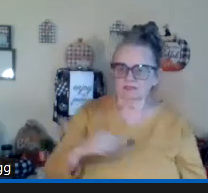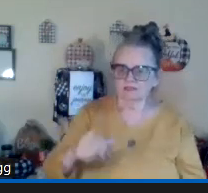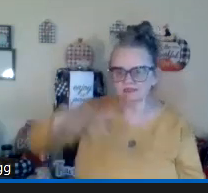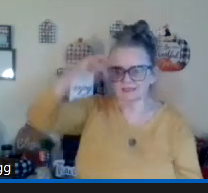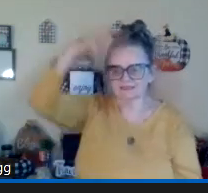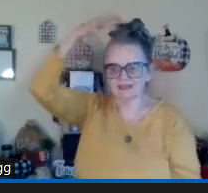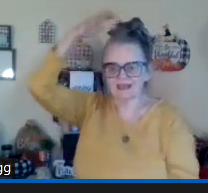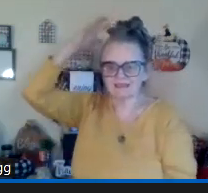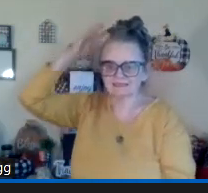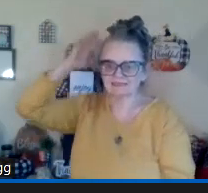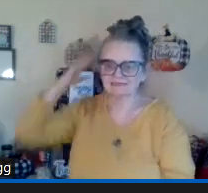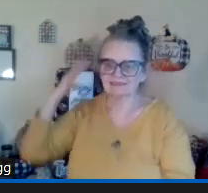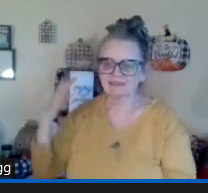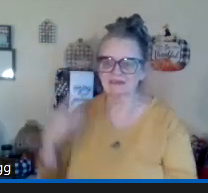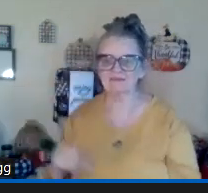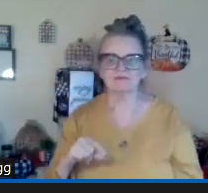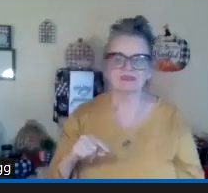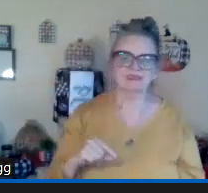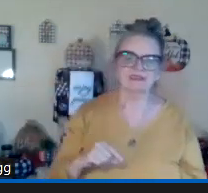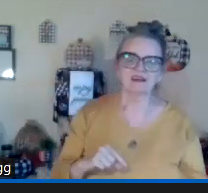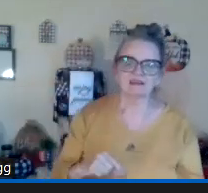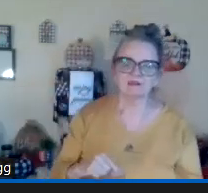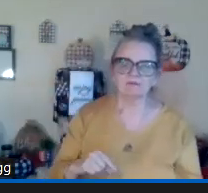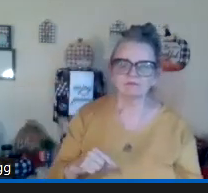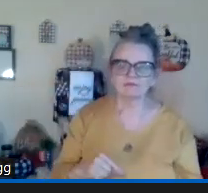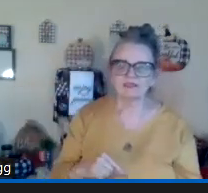Bold like the lion.